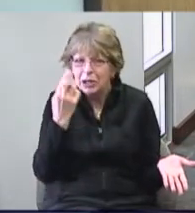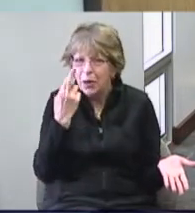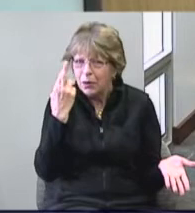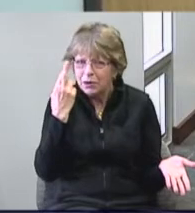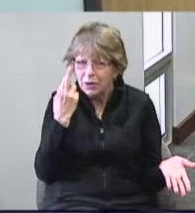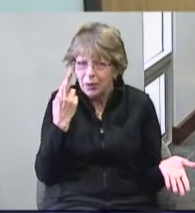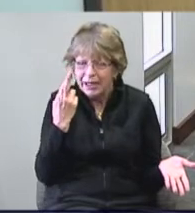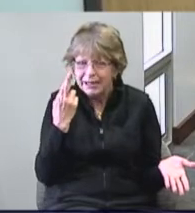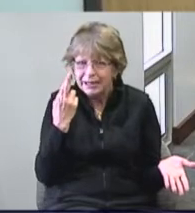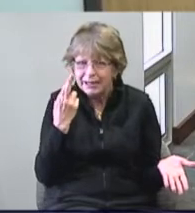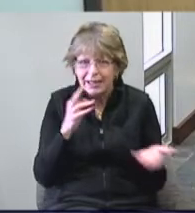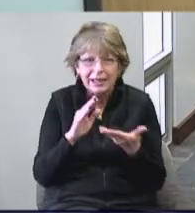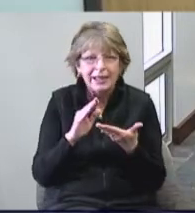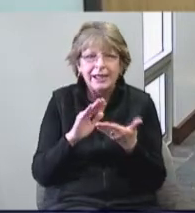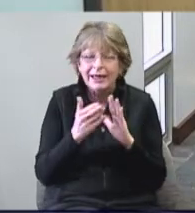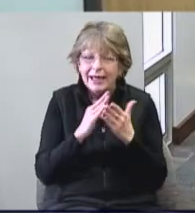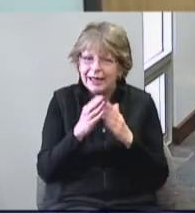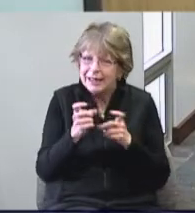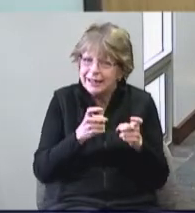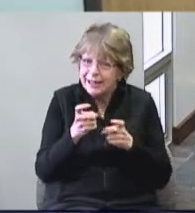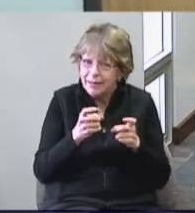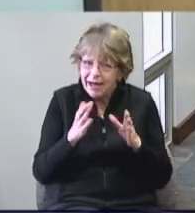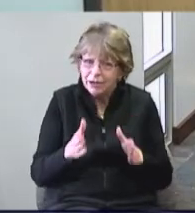city manager relied on, the department relied on,